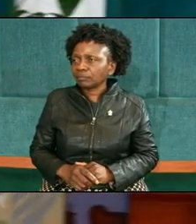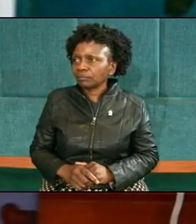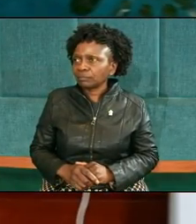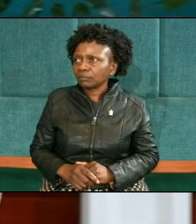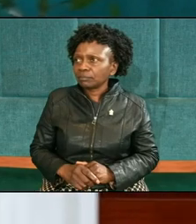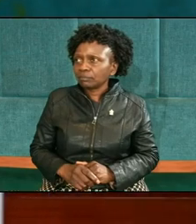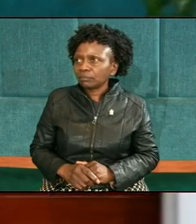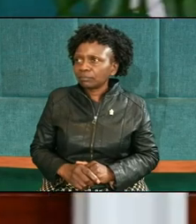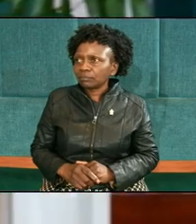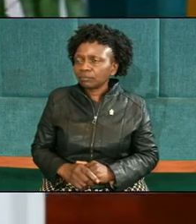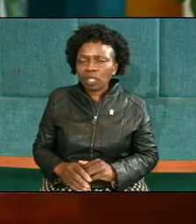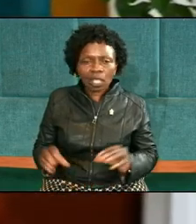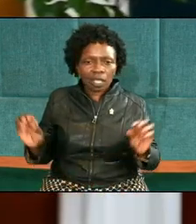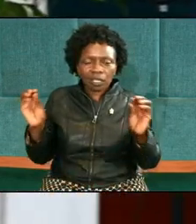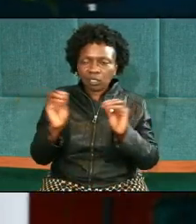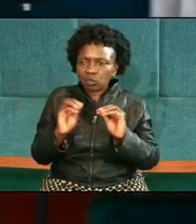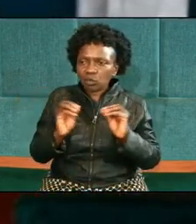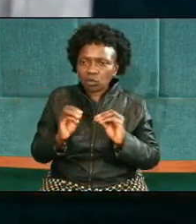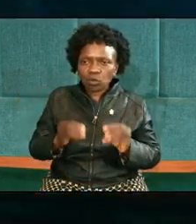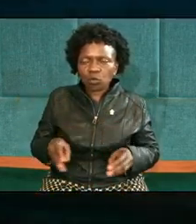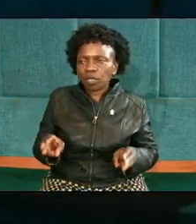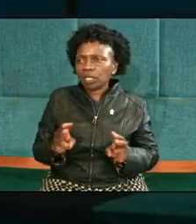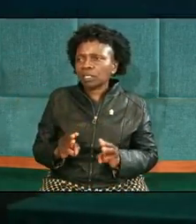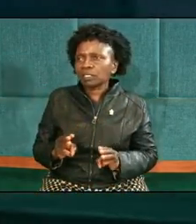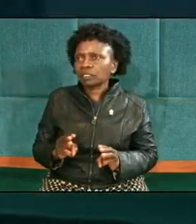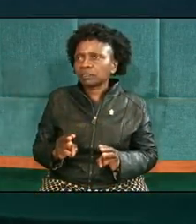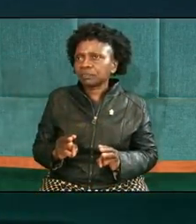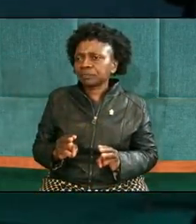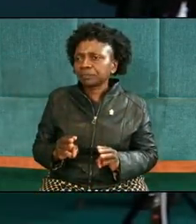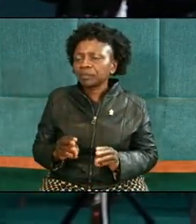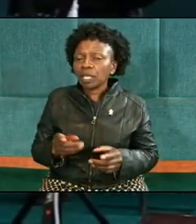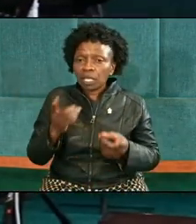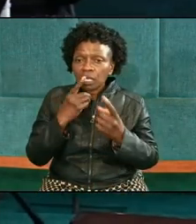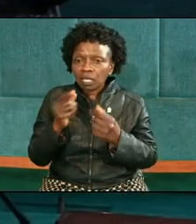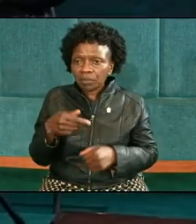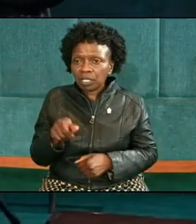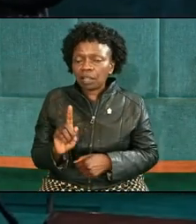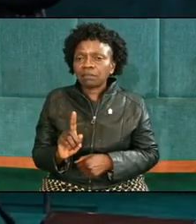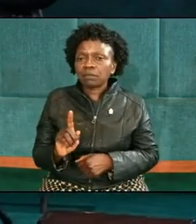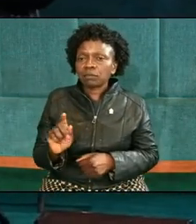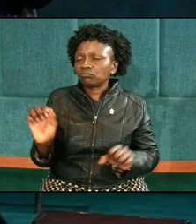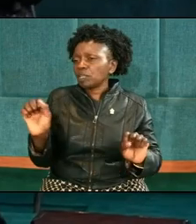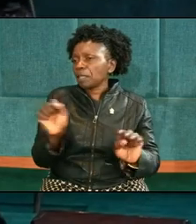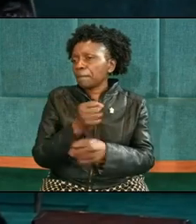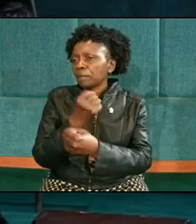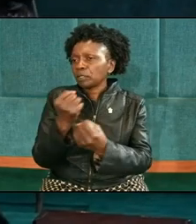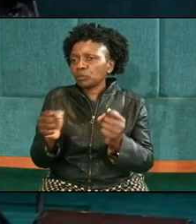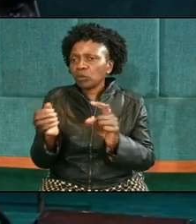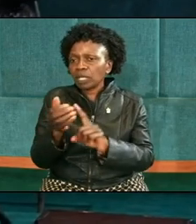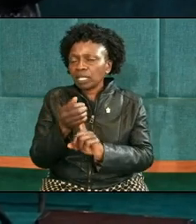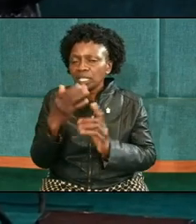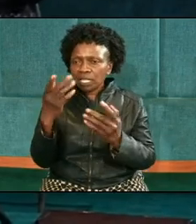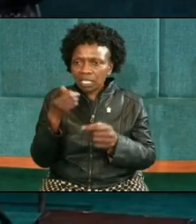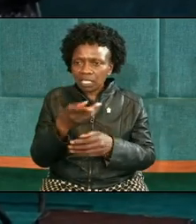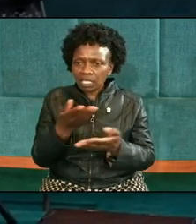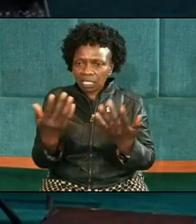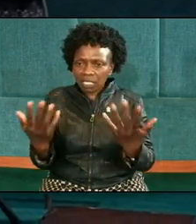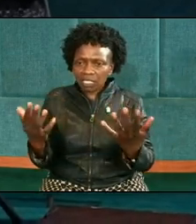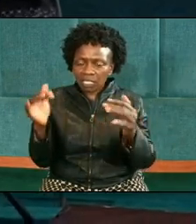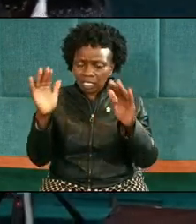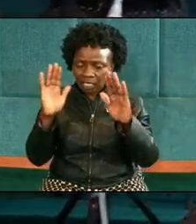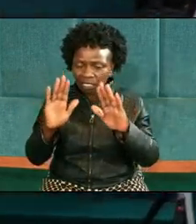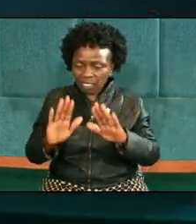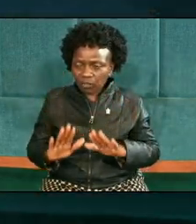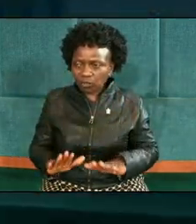Oh, Lord. It's a suicide. He knew it's a suicide mission. There's no way to get this thing